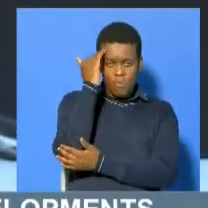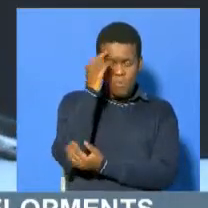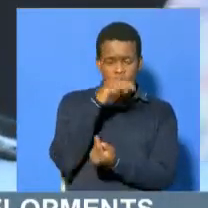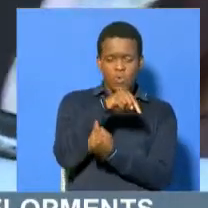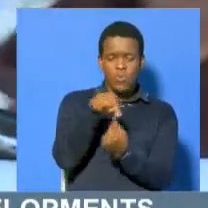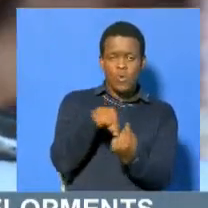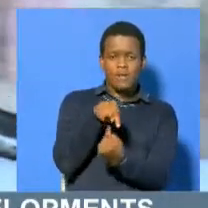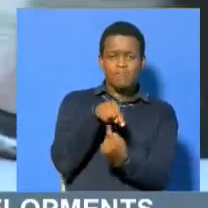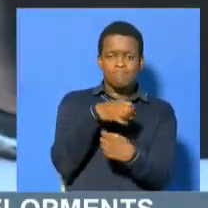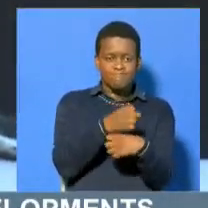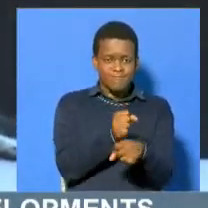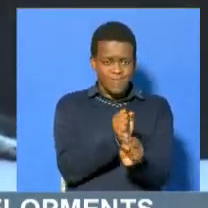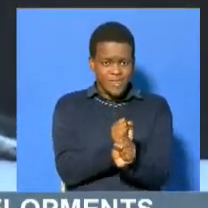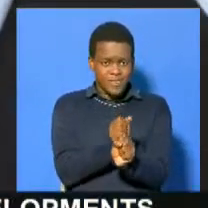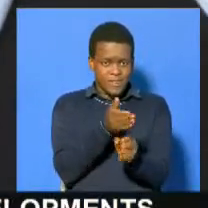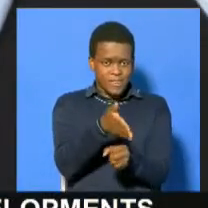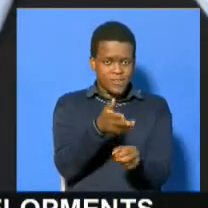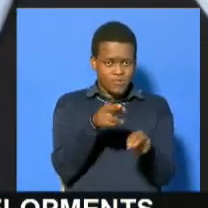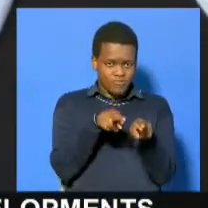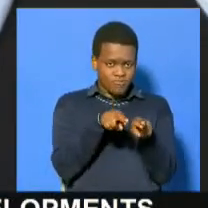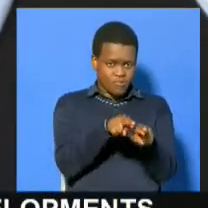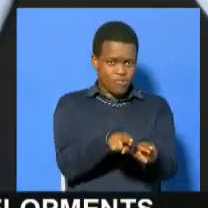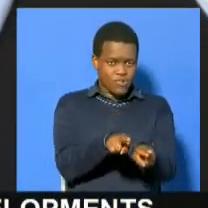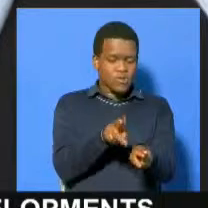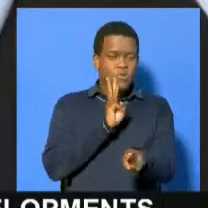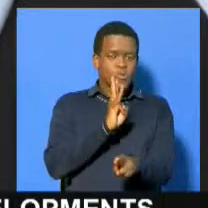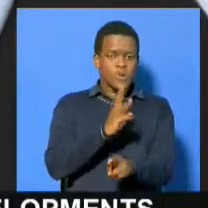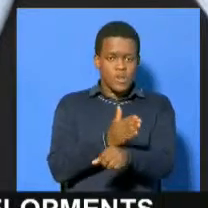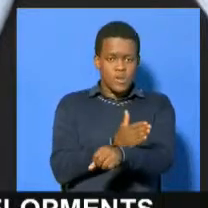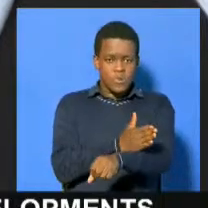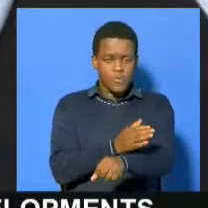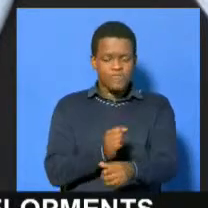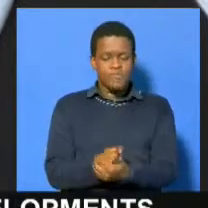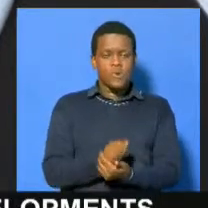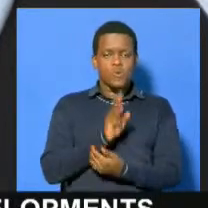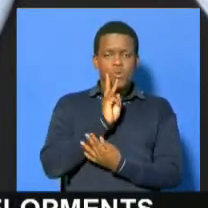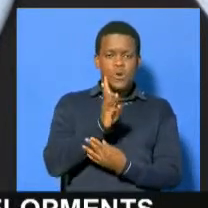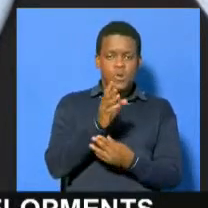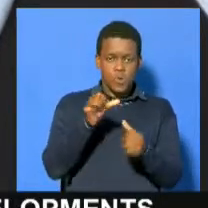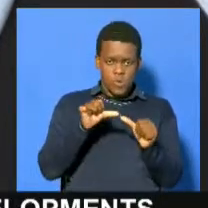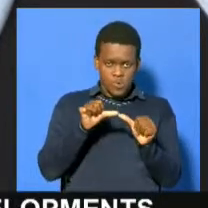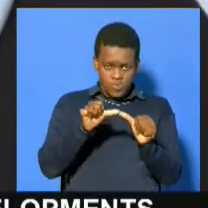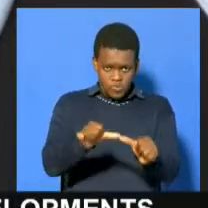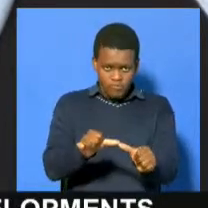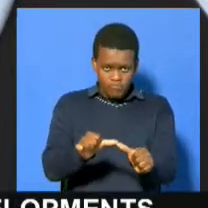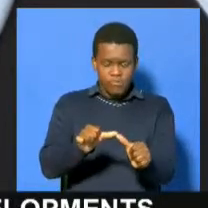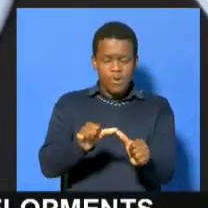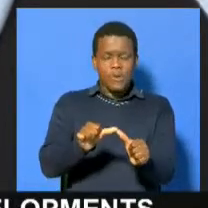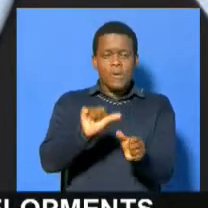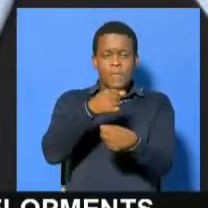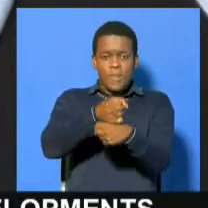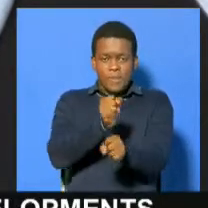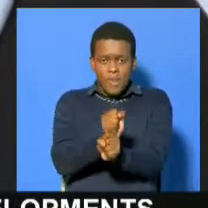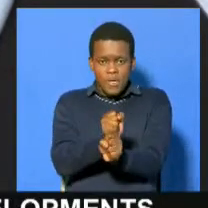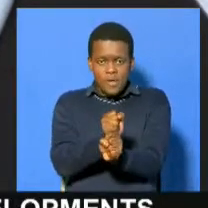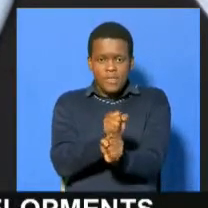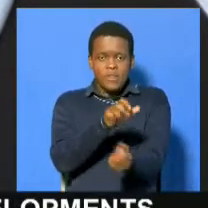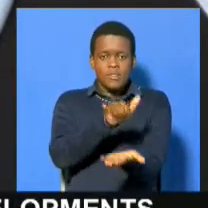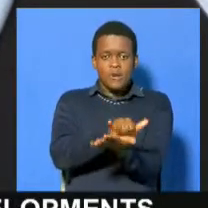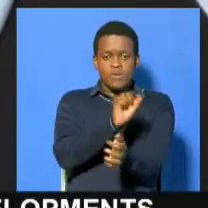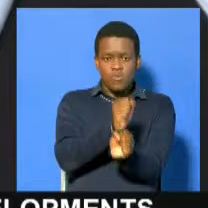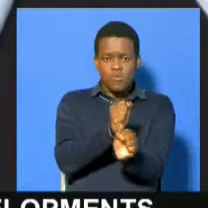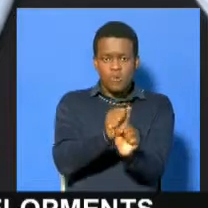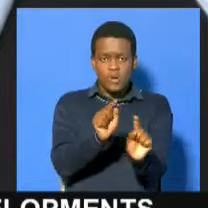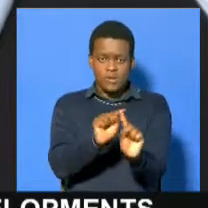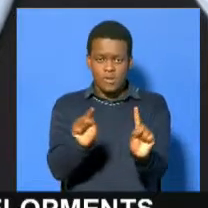thelo pavement e tlatla re tla tswelela ka go tlhoma ditiro tseo di ntshetsang madi le itlo. Ke heta ka puele